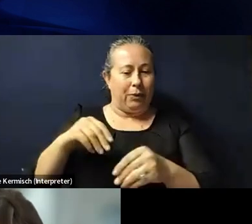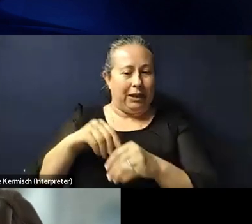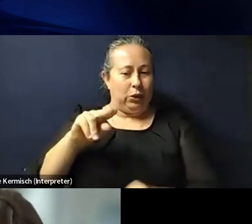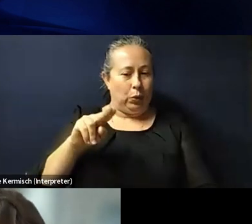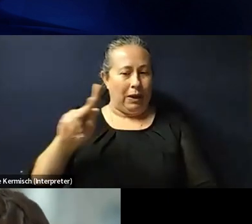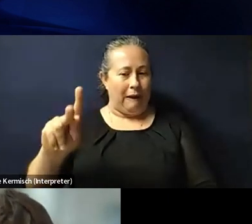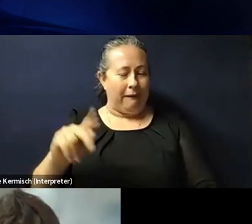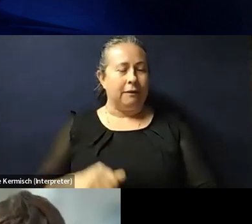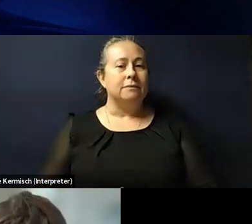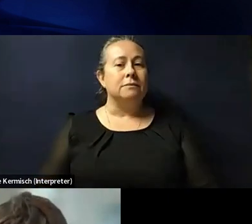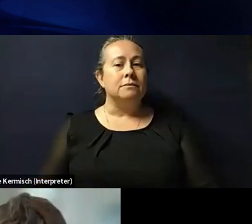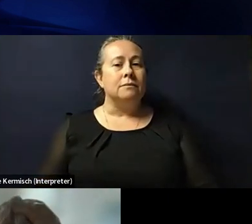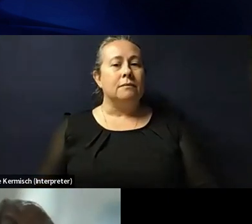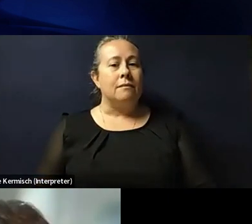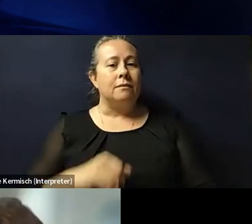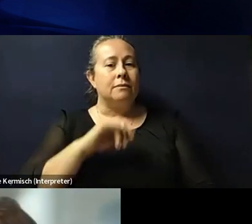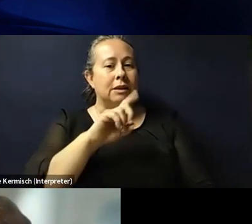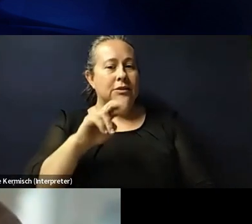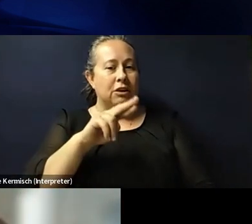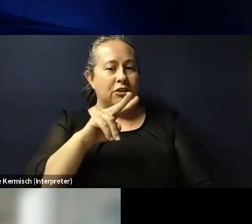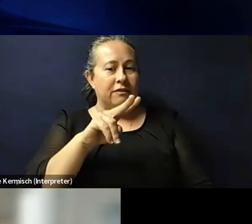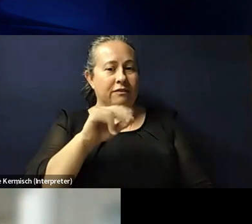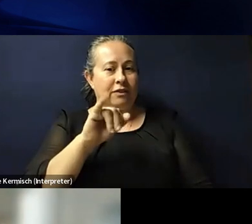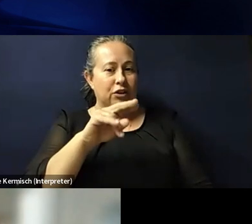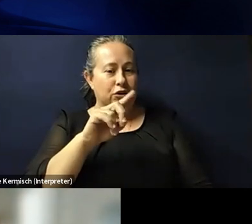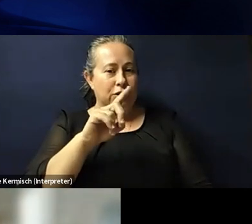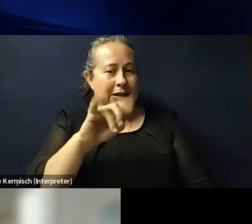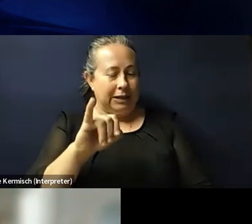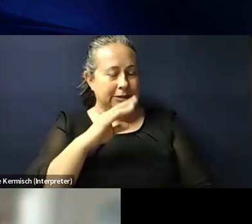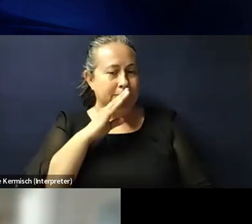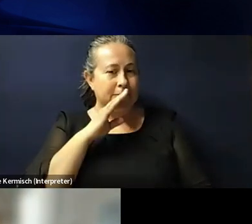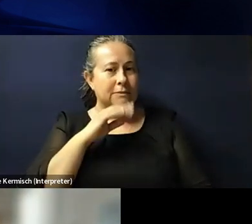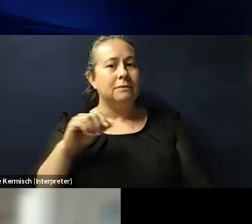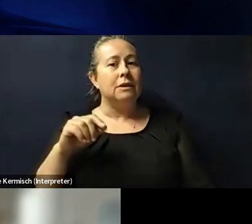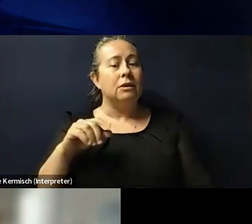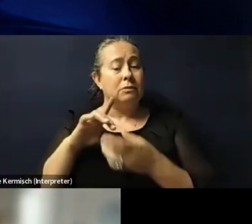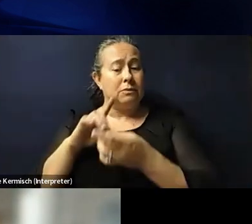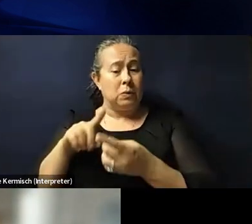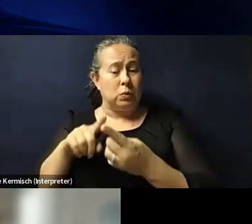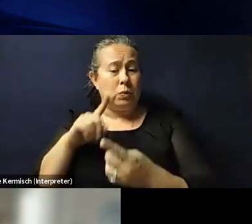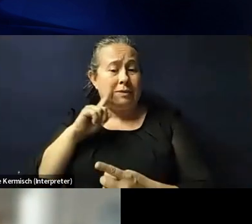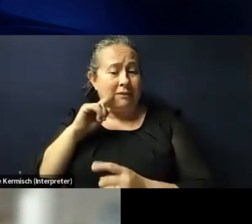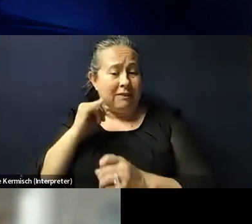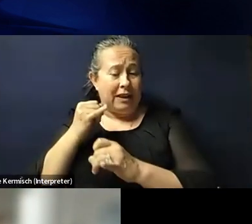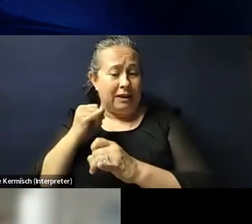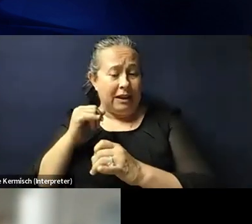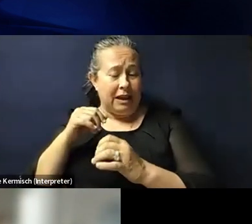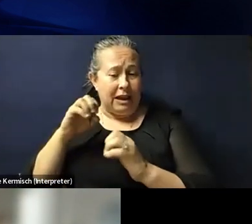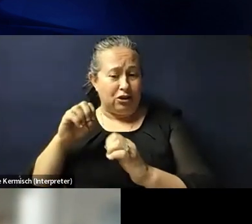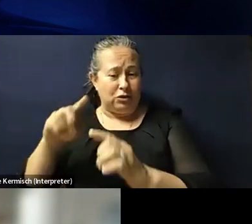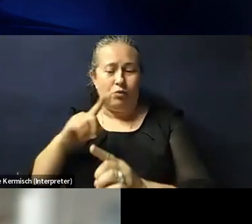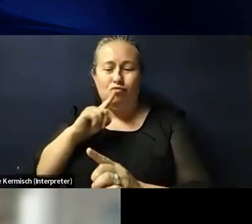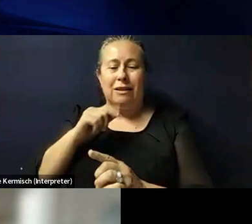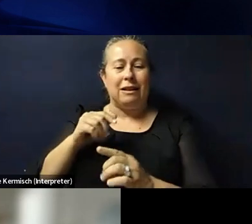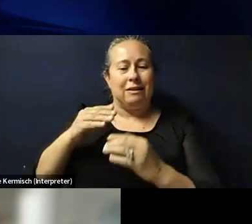Yeah, I mean, the idea of eugenics in the British context of deaf education was largely about preventing